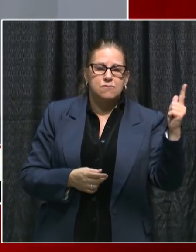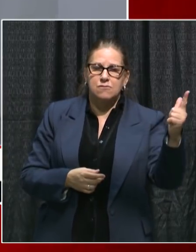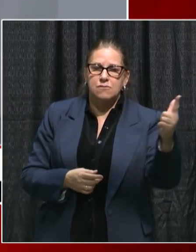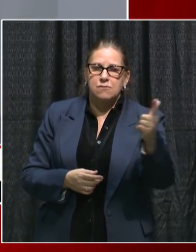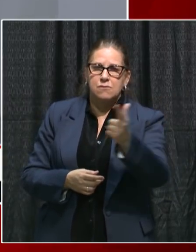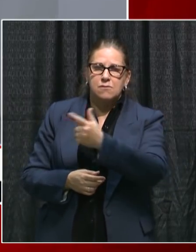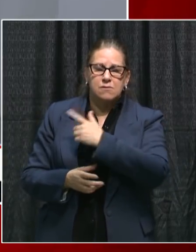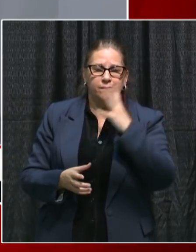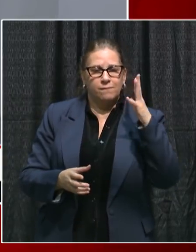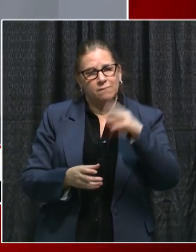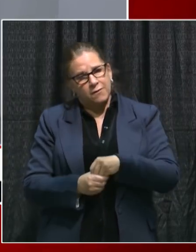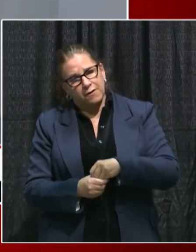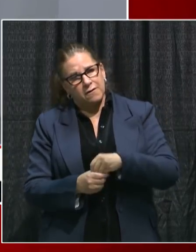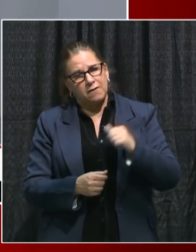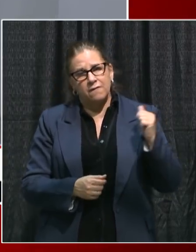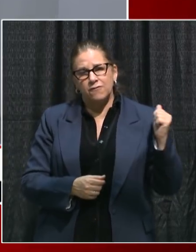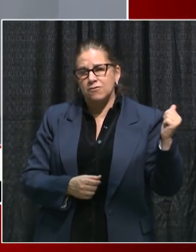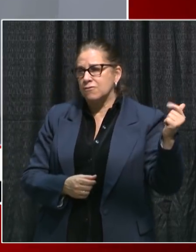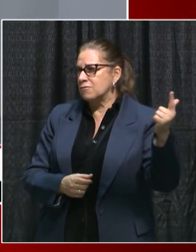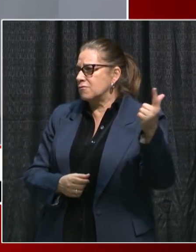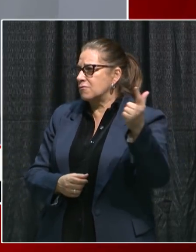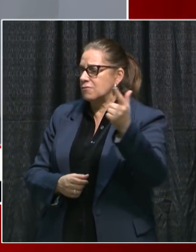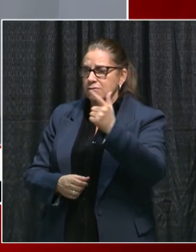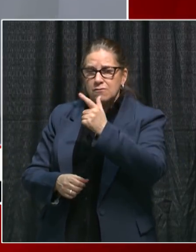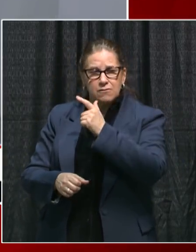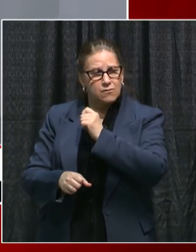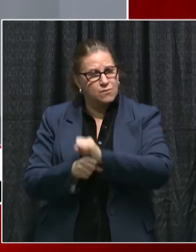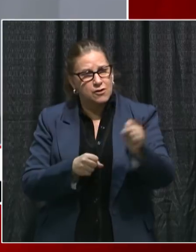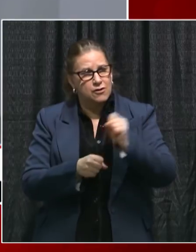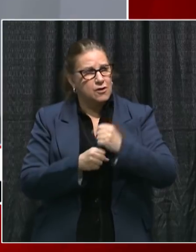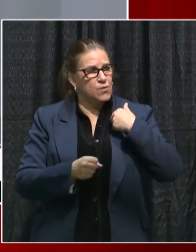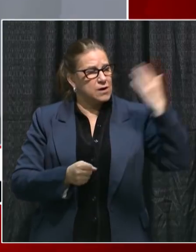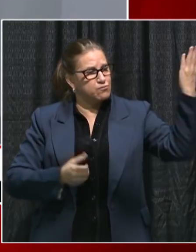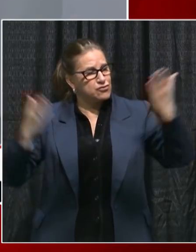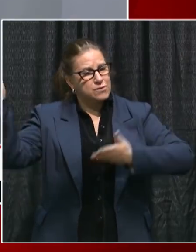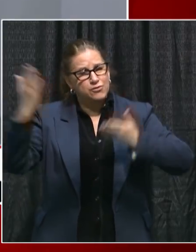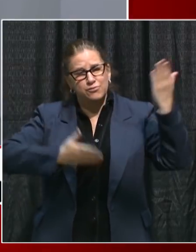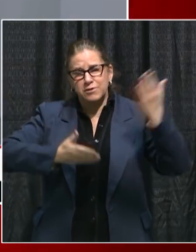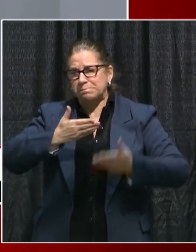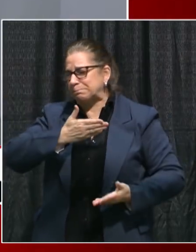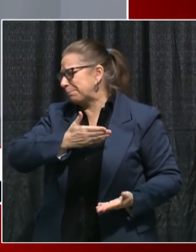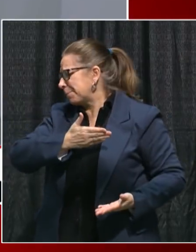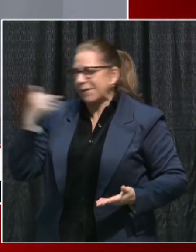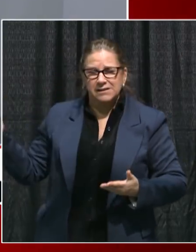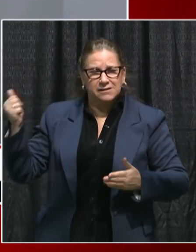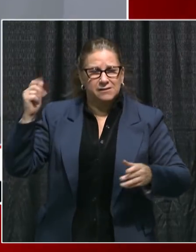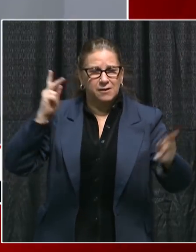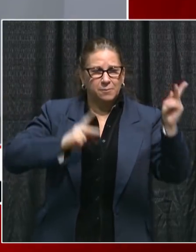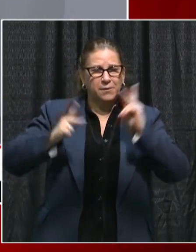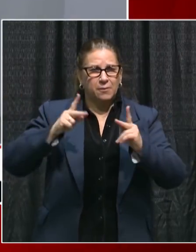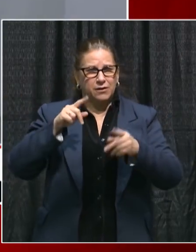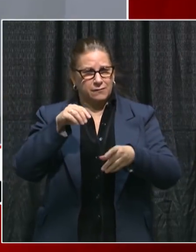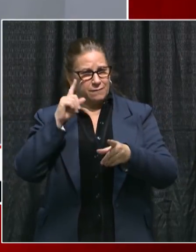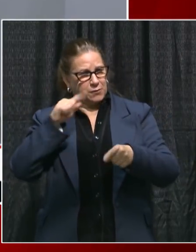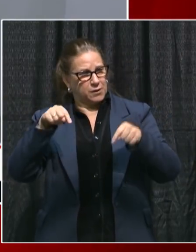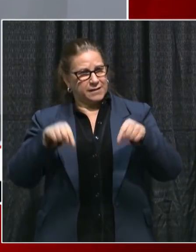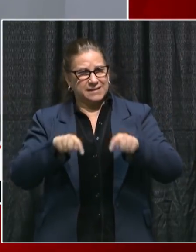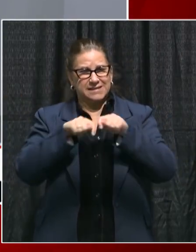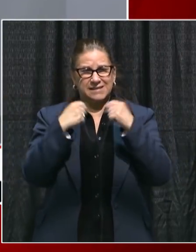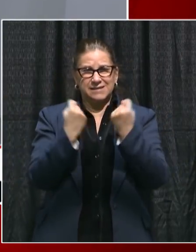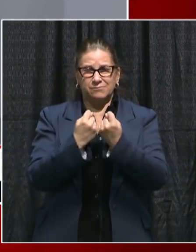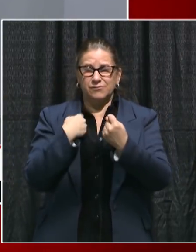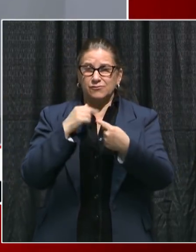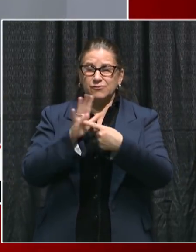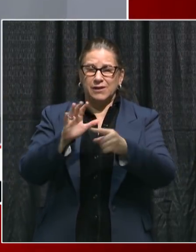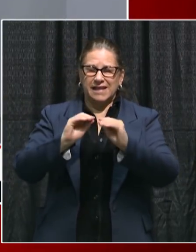together the best of teamwork in all of us, and it's showed how deeply all of us in the room here care about the patients